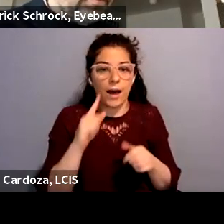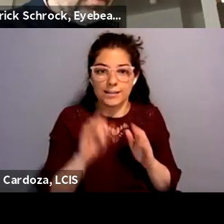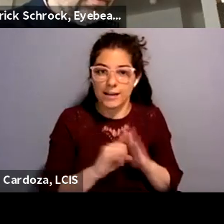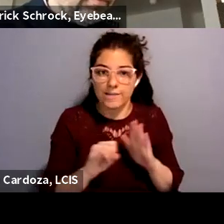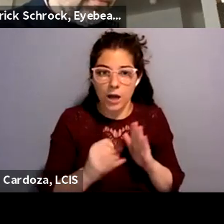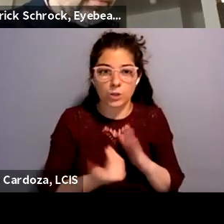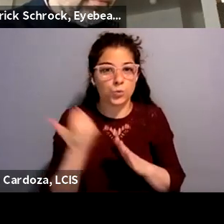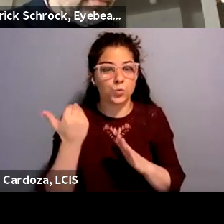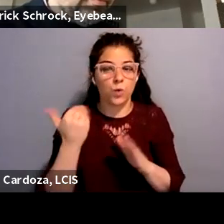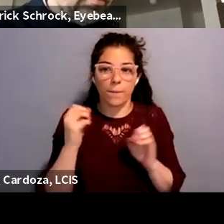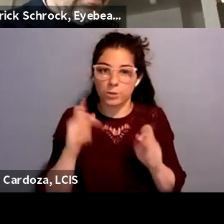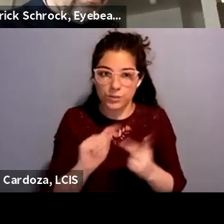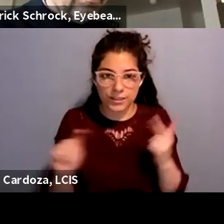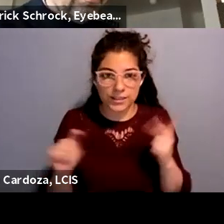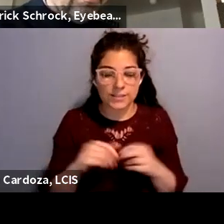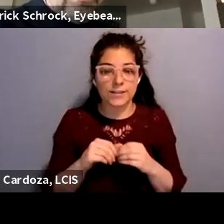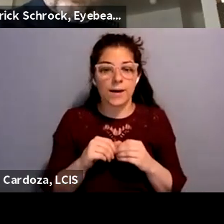new opportunities.